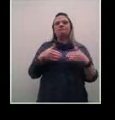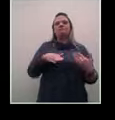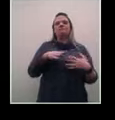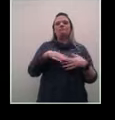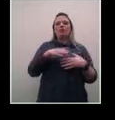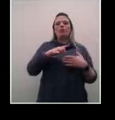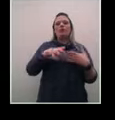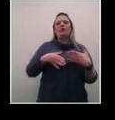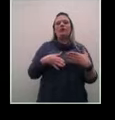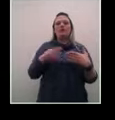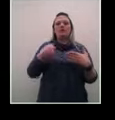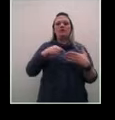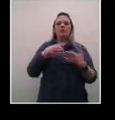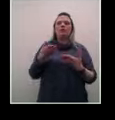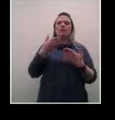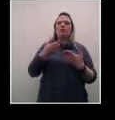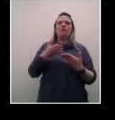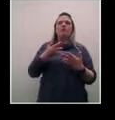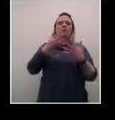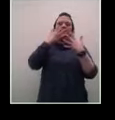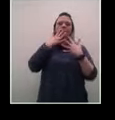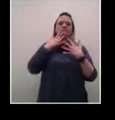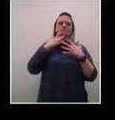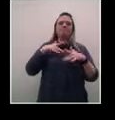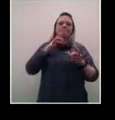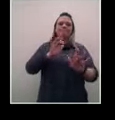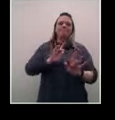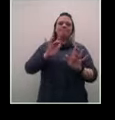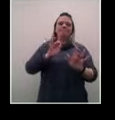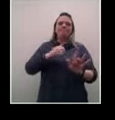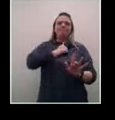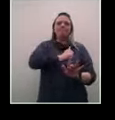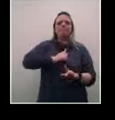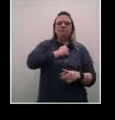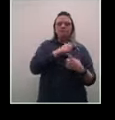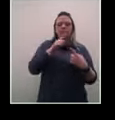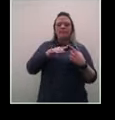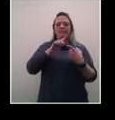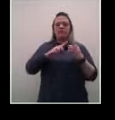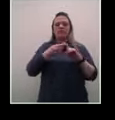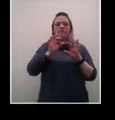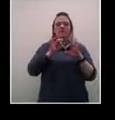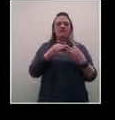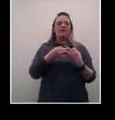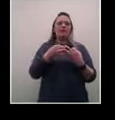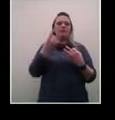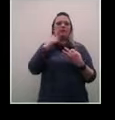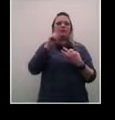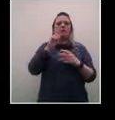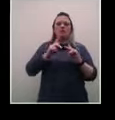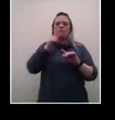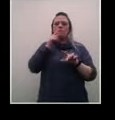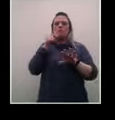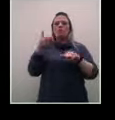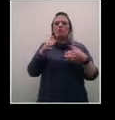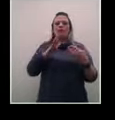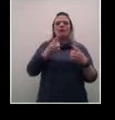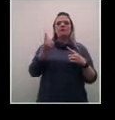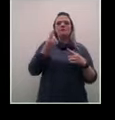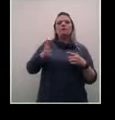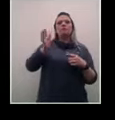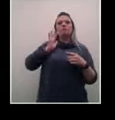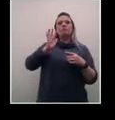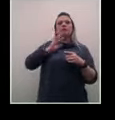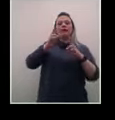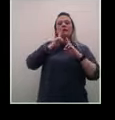do offer our deepest condolences to the friends and family of those who passed. Somebody that I previously honored as Senior of the